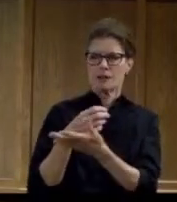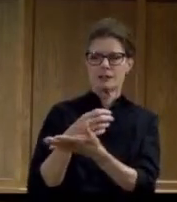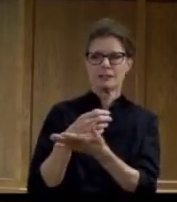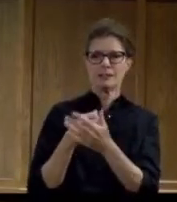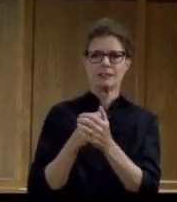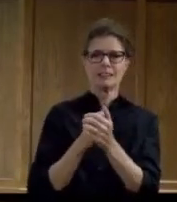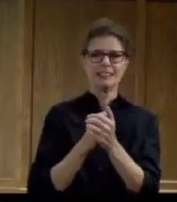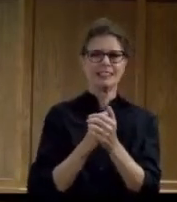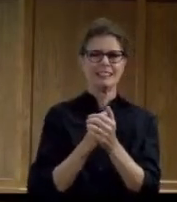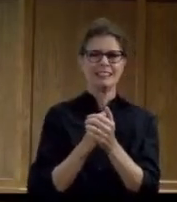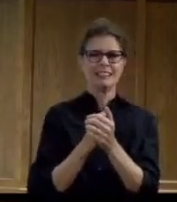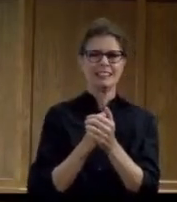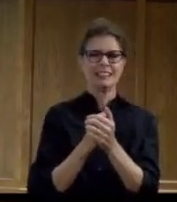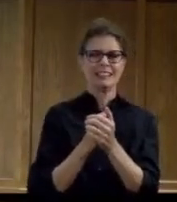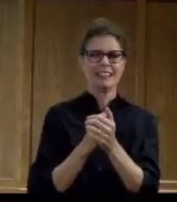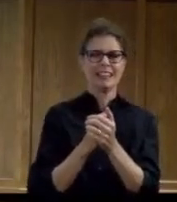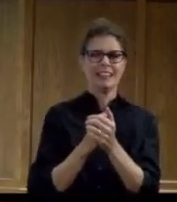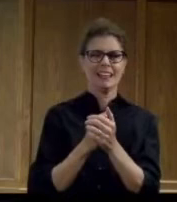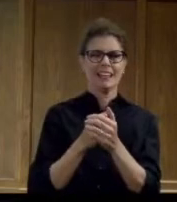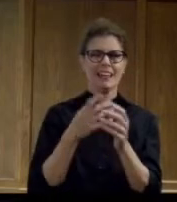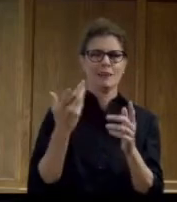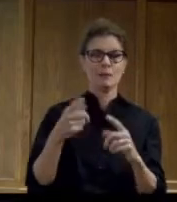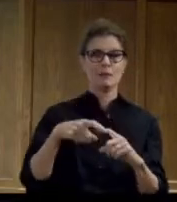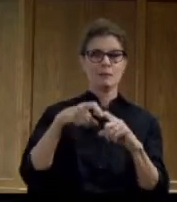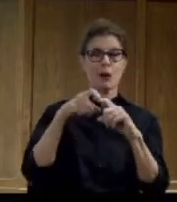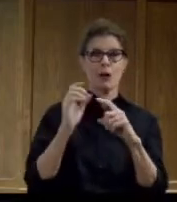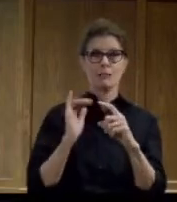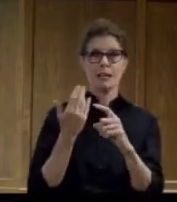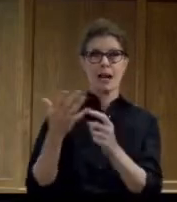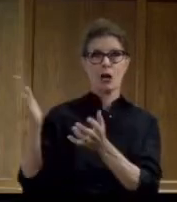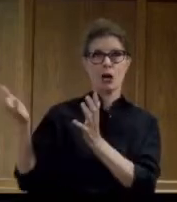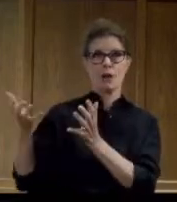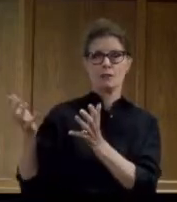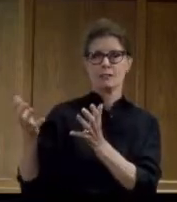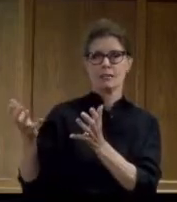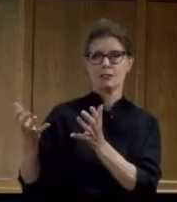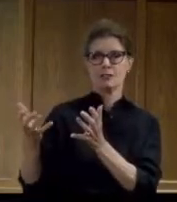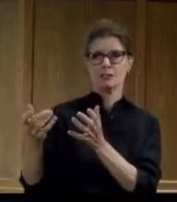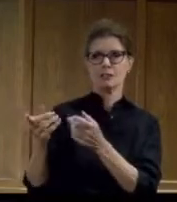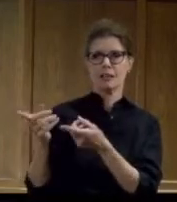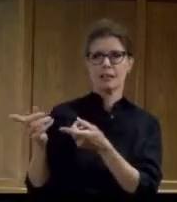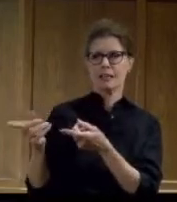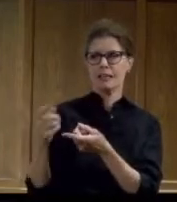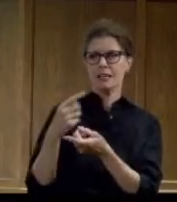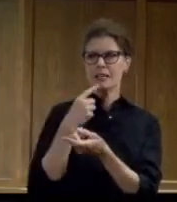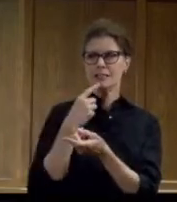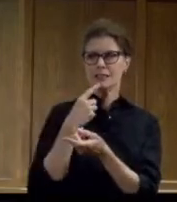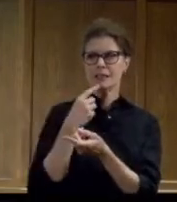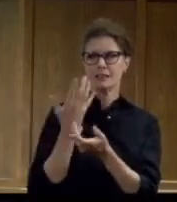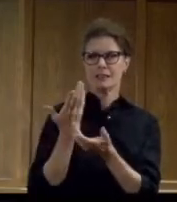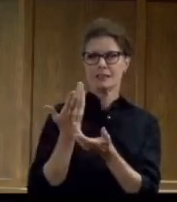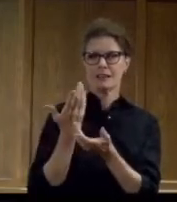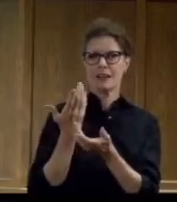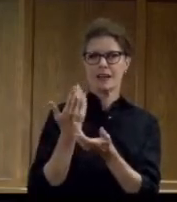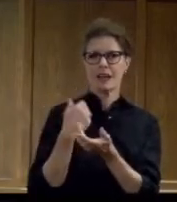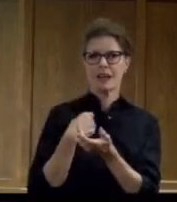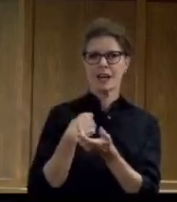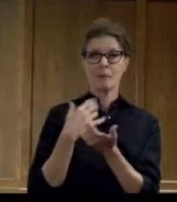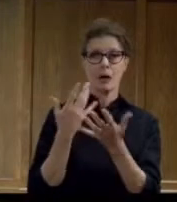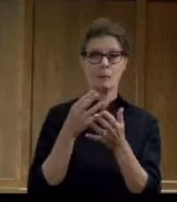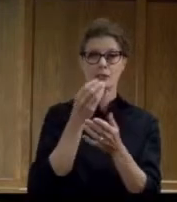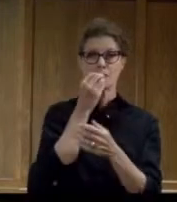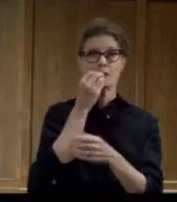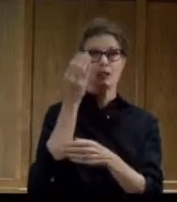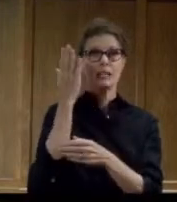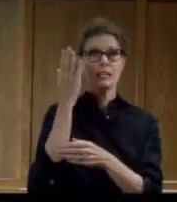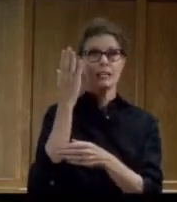was this moment when there was this pause in the conversation, and he said, but you know, Phil, I'm about to get up from this meal, and I'm going to walk outside, and I'm going to look up, and I'm going to